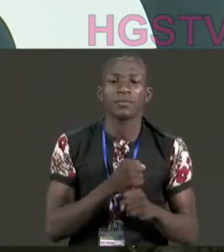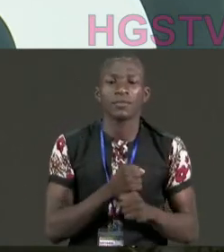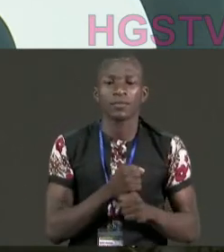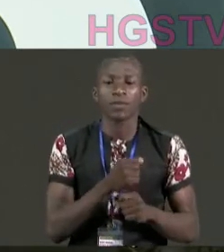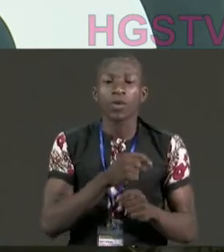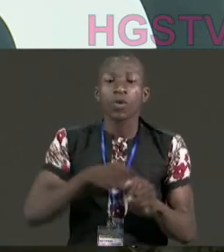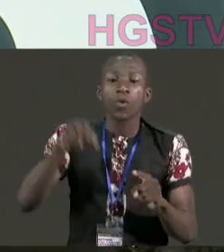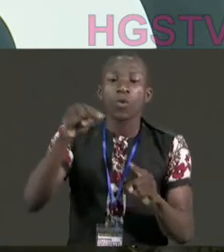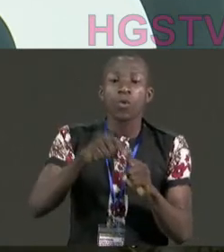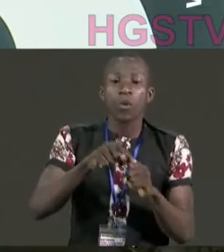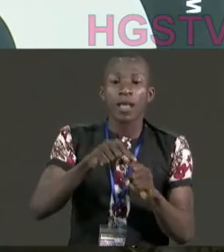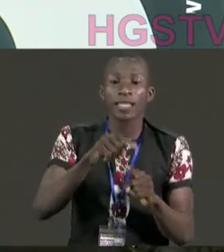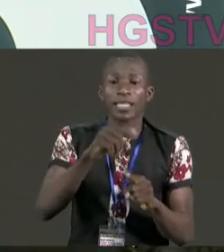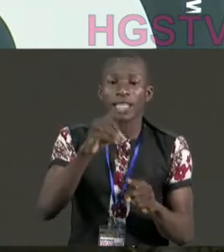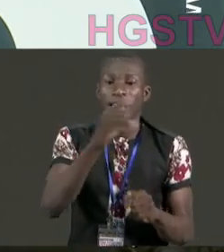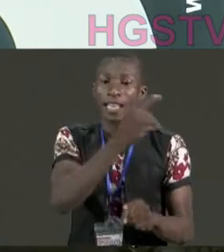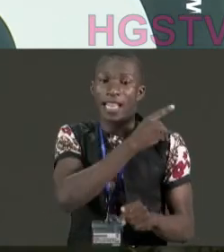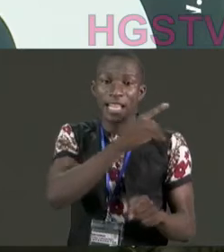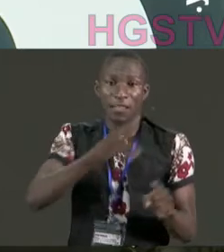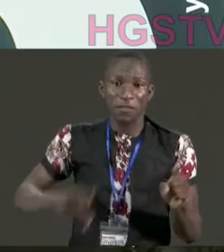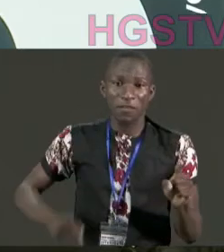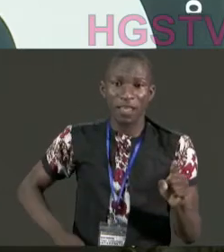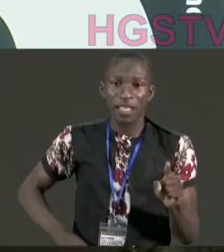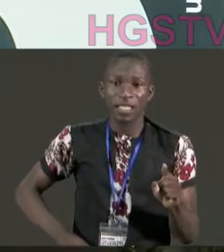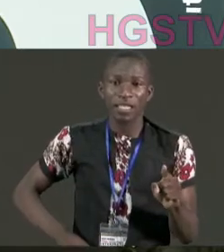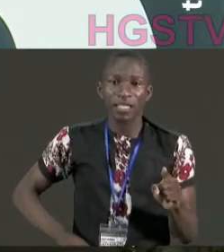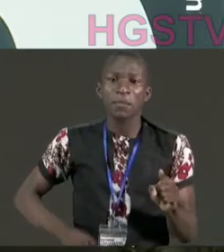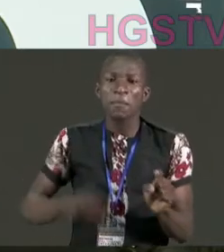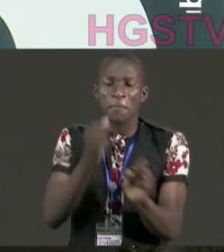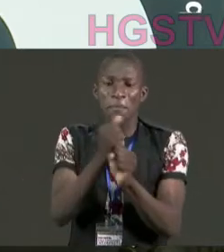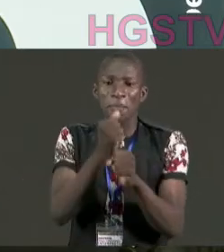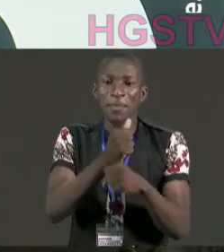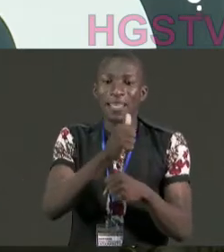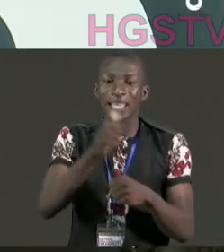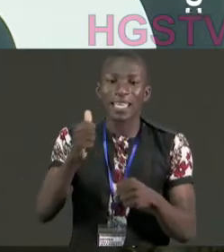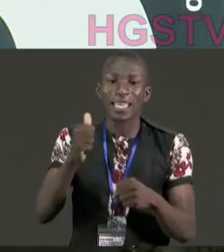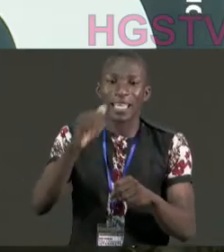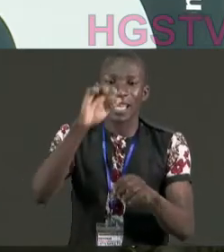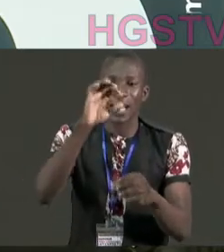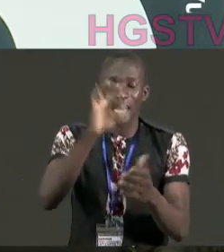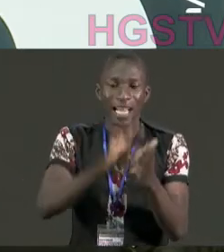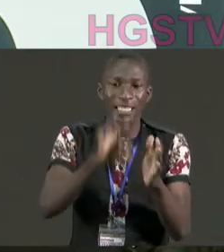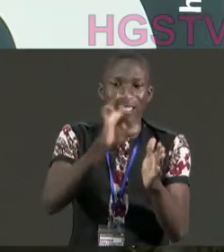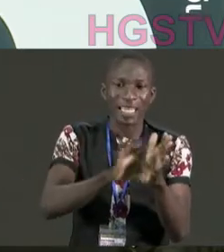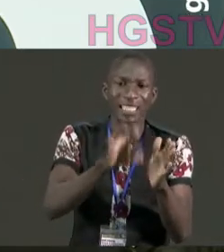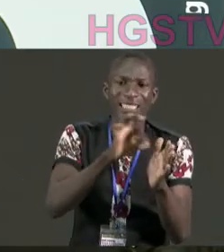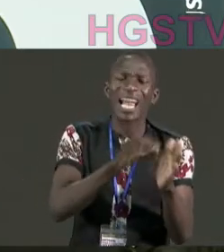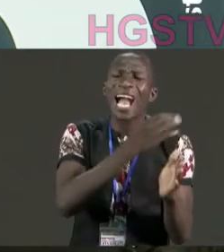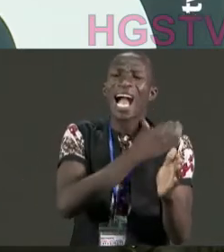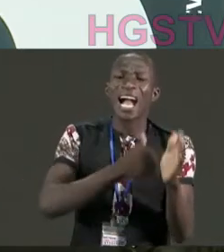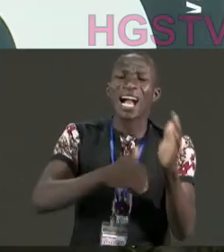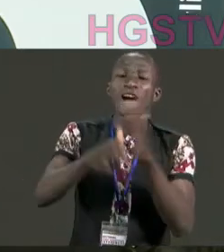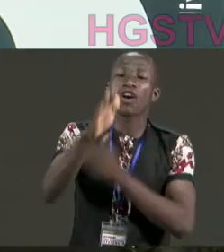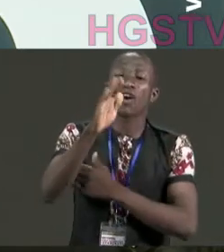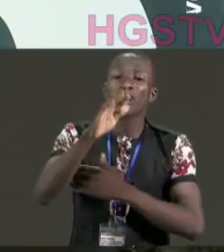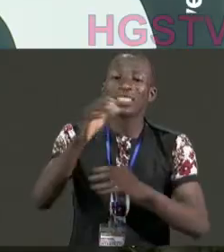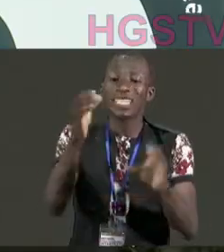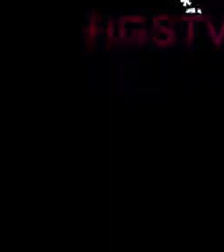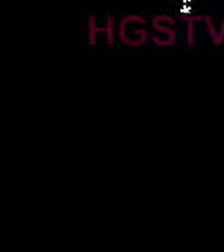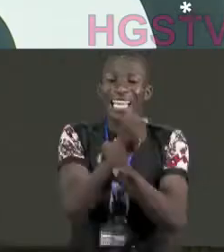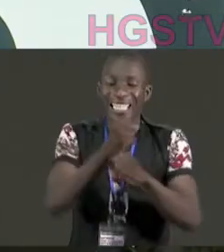When David ordered a census and God got angry,